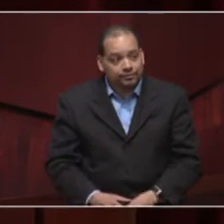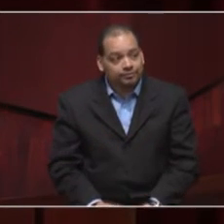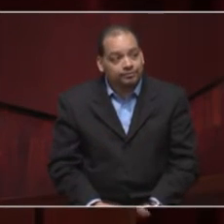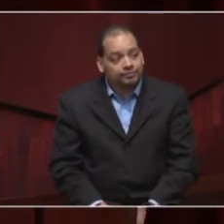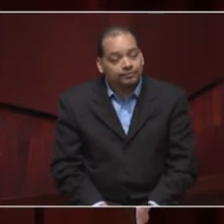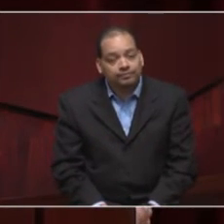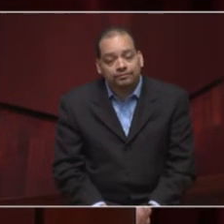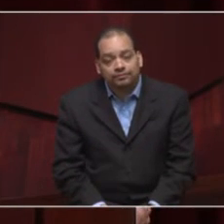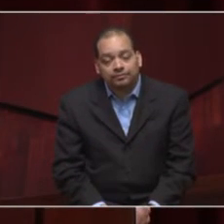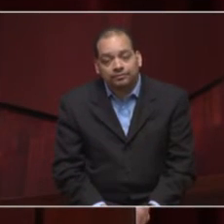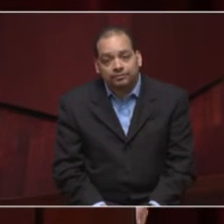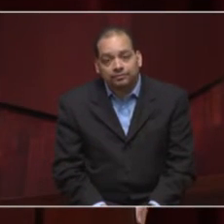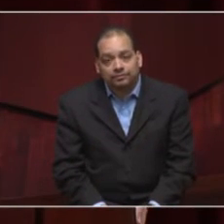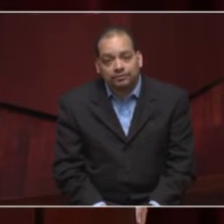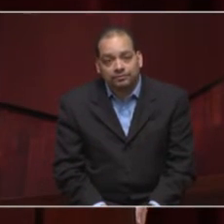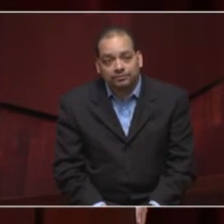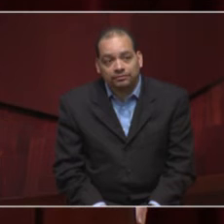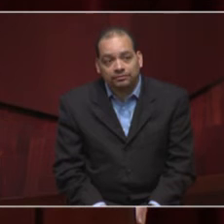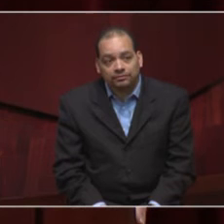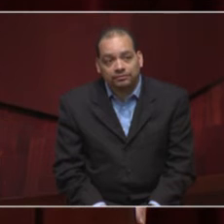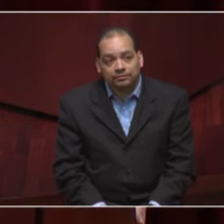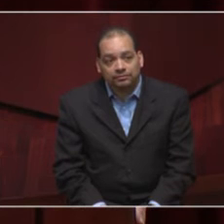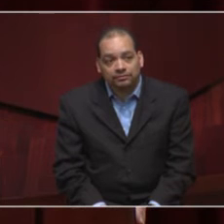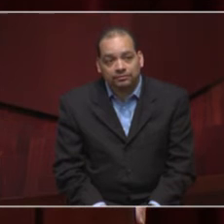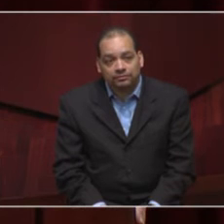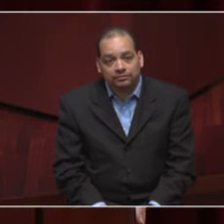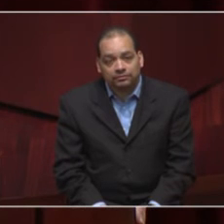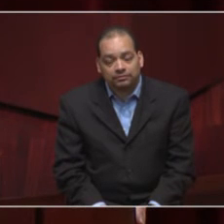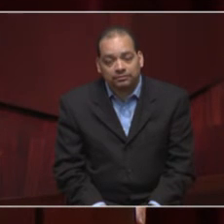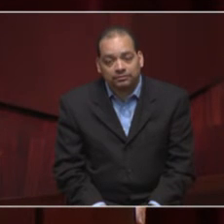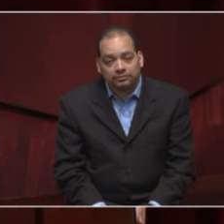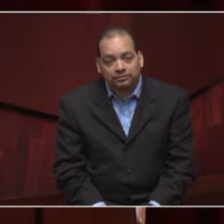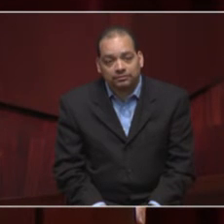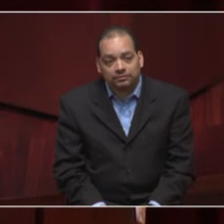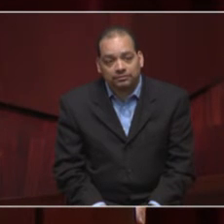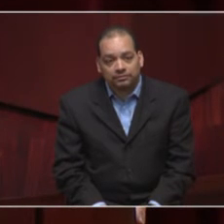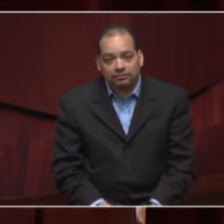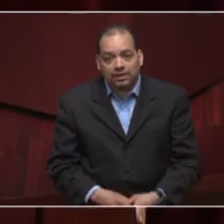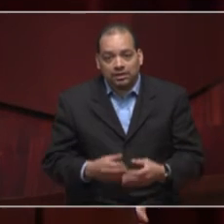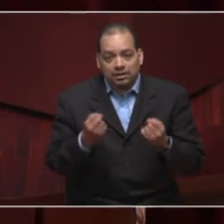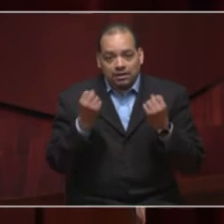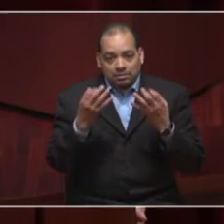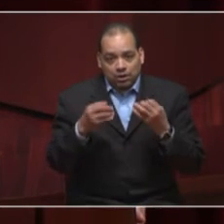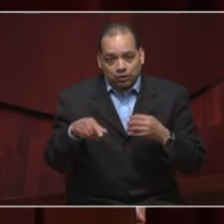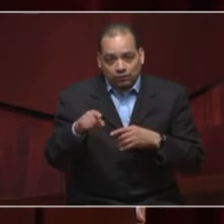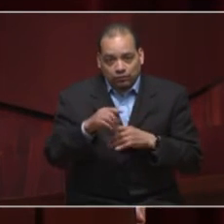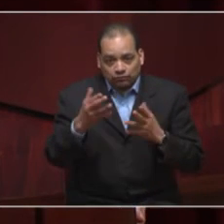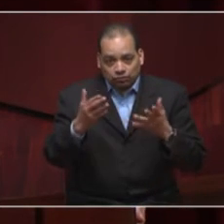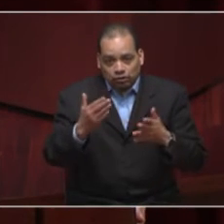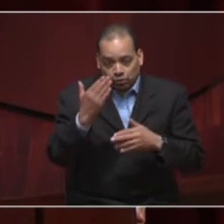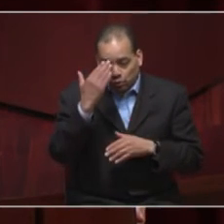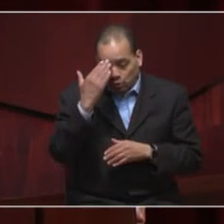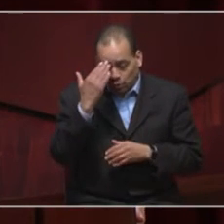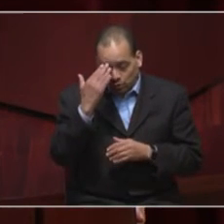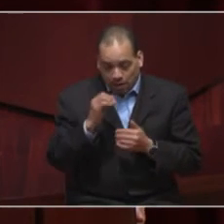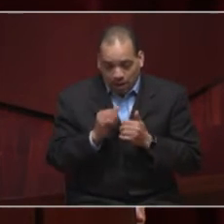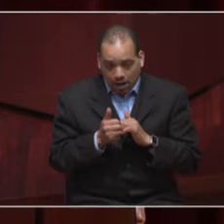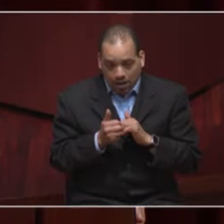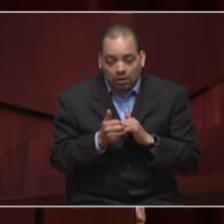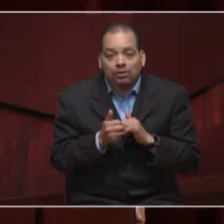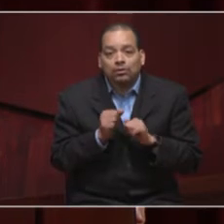second part. Good. That's an excellent question. Many of you are aware of our current practice, which